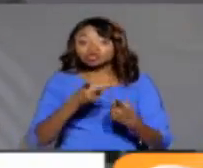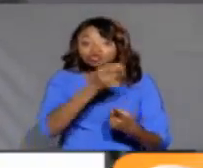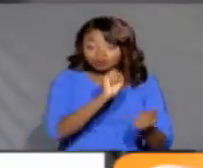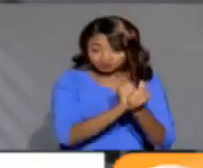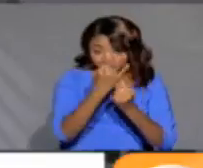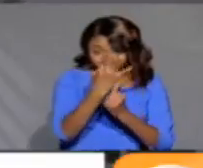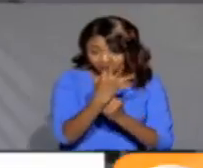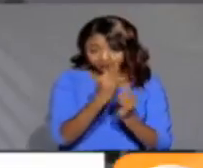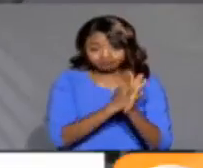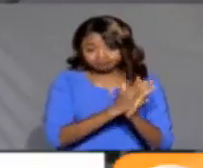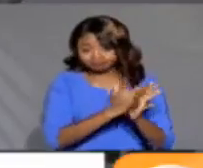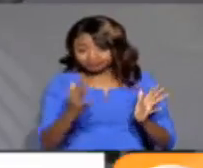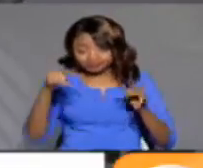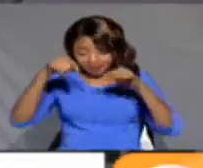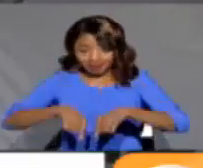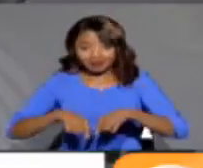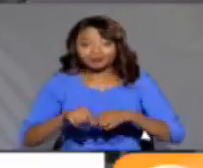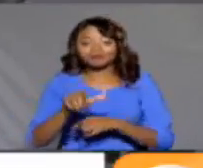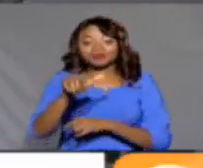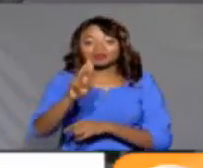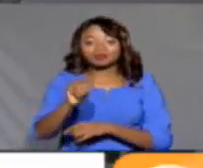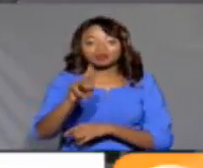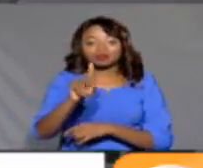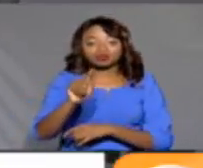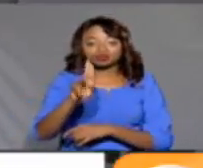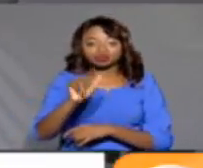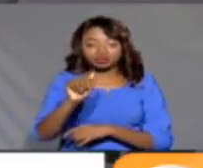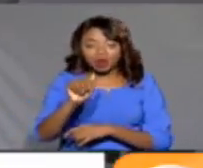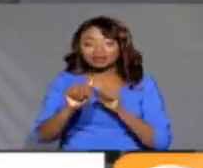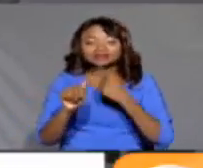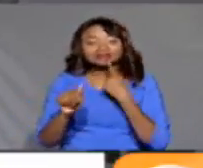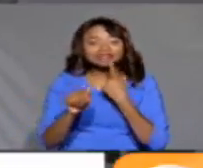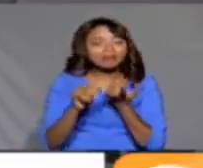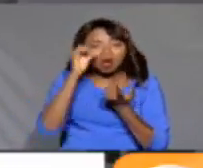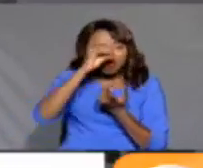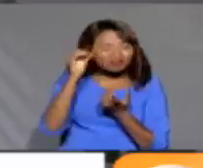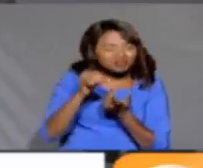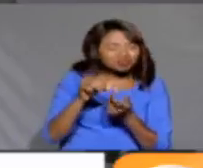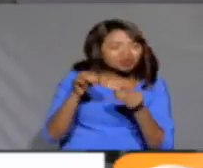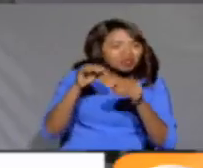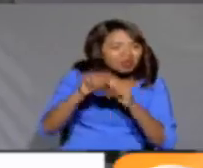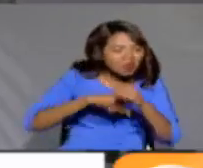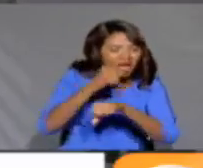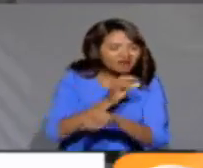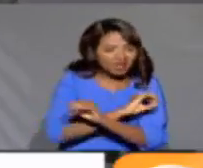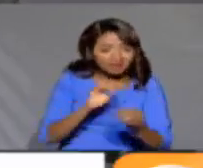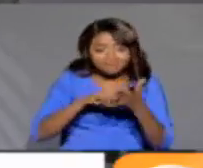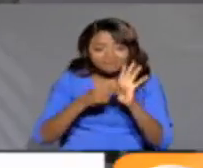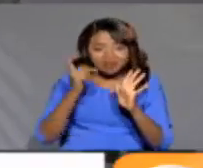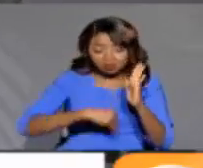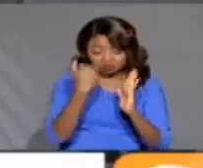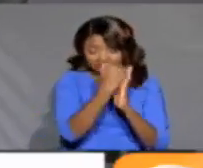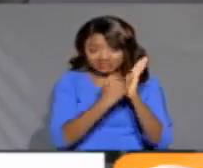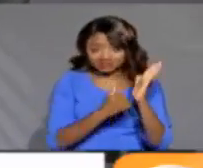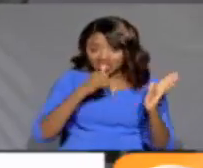with qualified opinion from the Auditor General. In auditing terms, a qualified opinion is a written statement by a certified